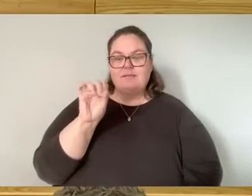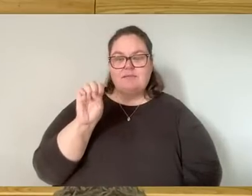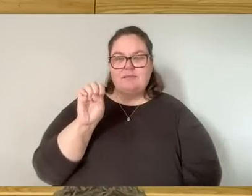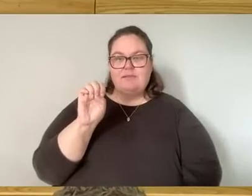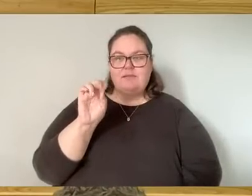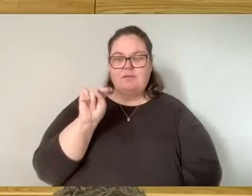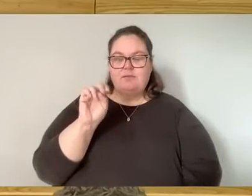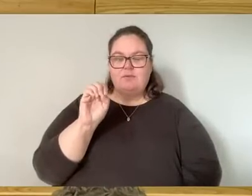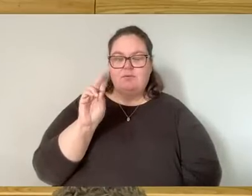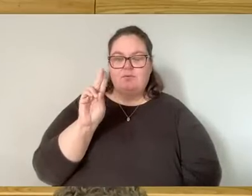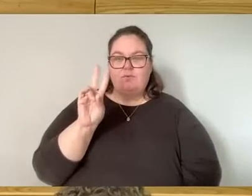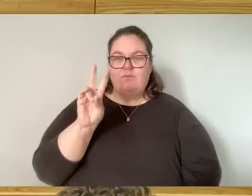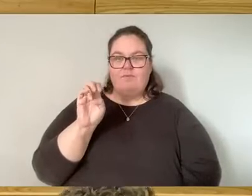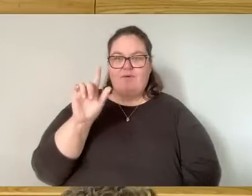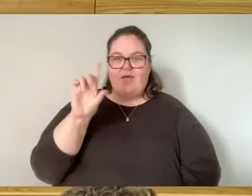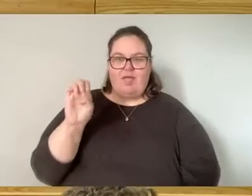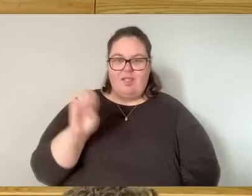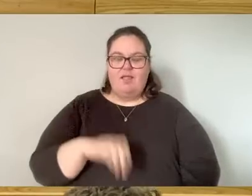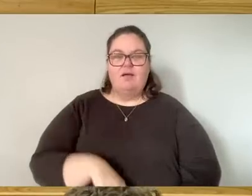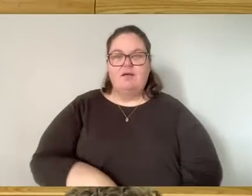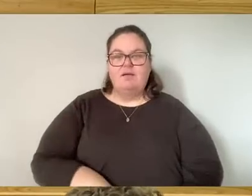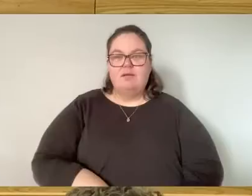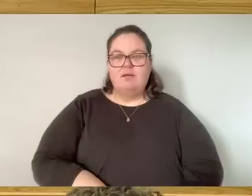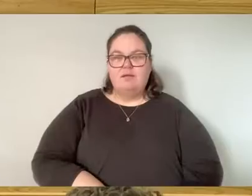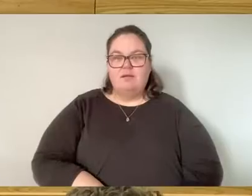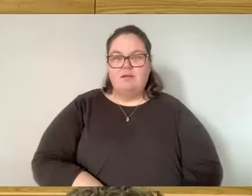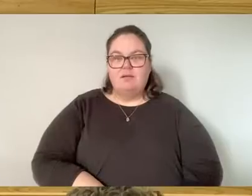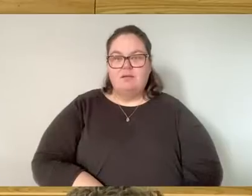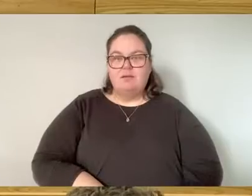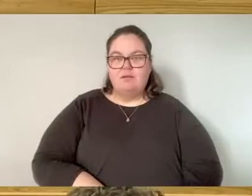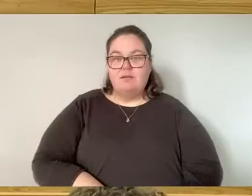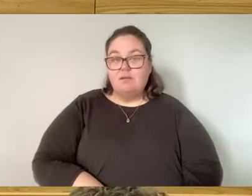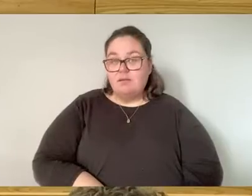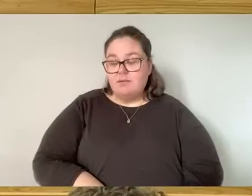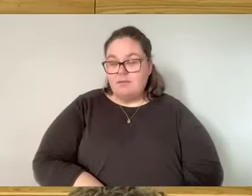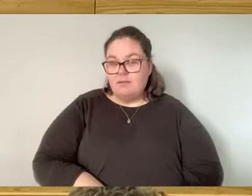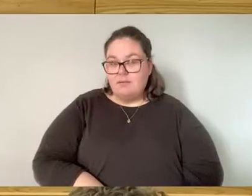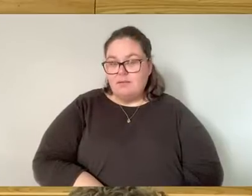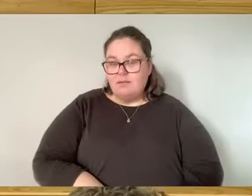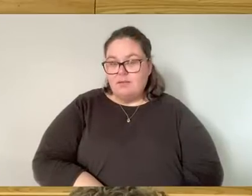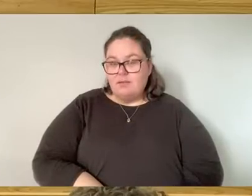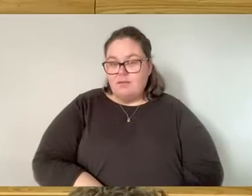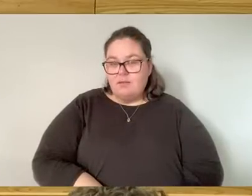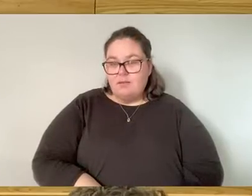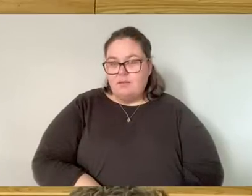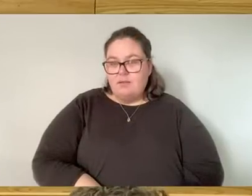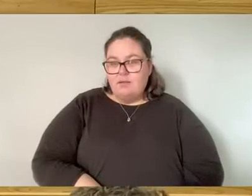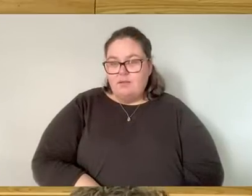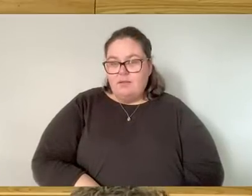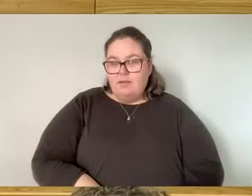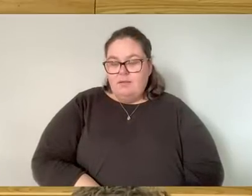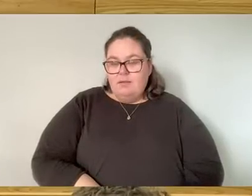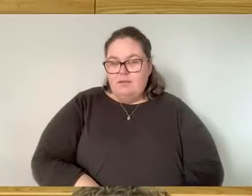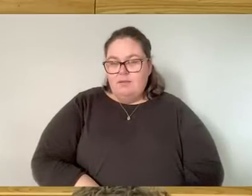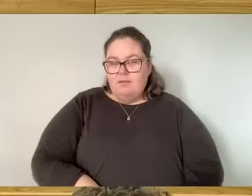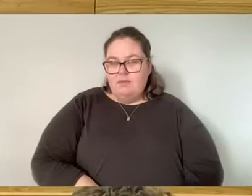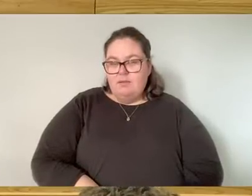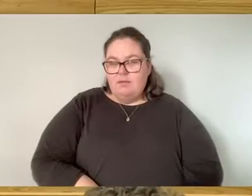Are there targets for accessibility that you would like to attain with